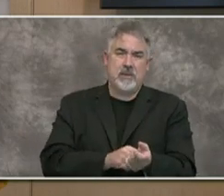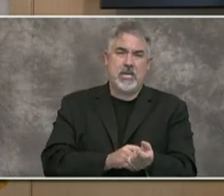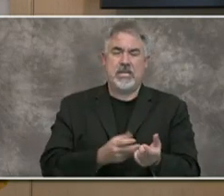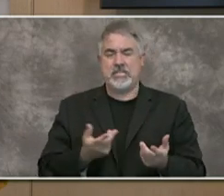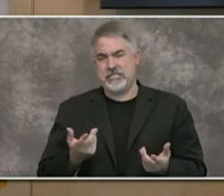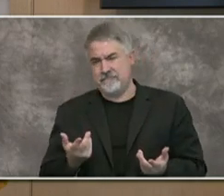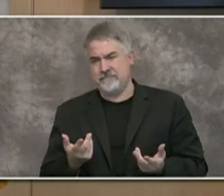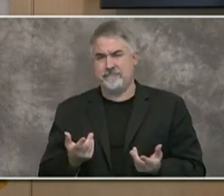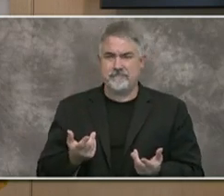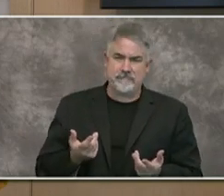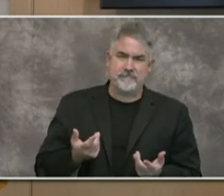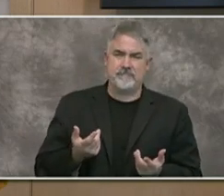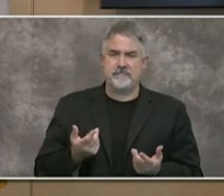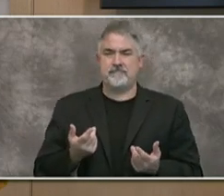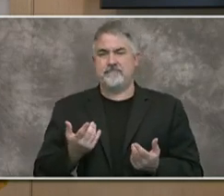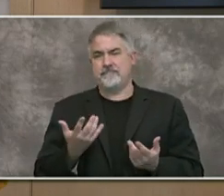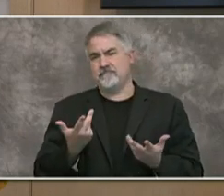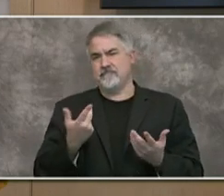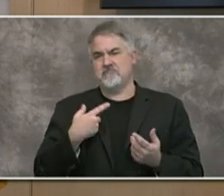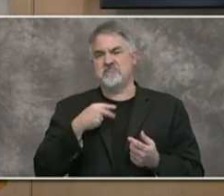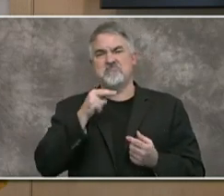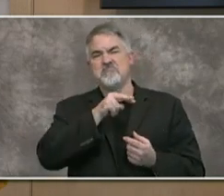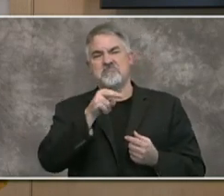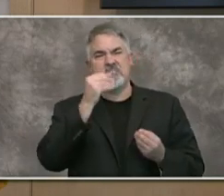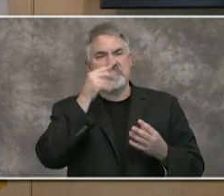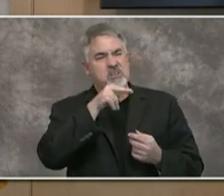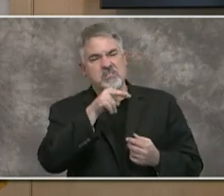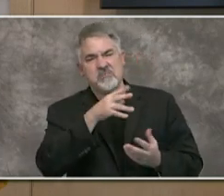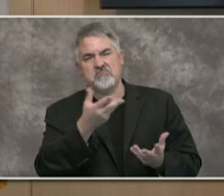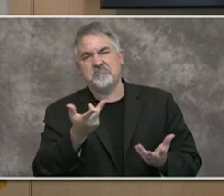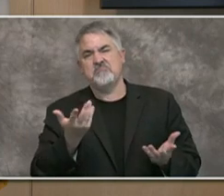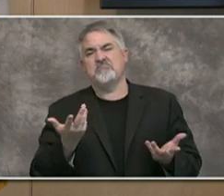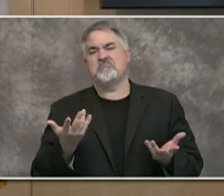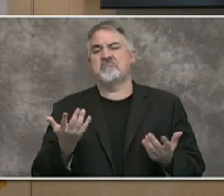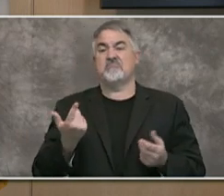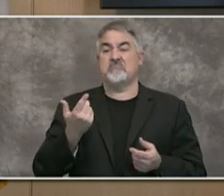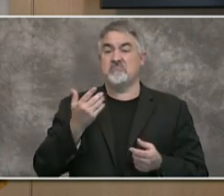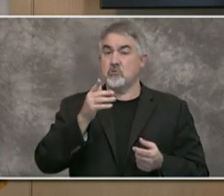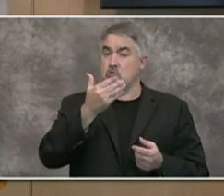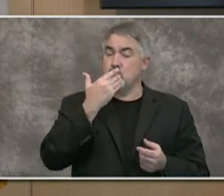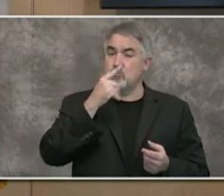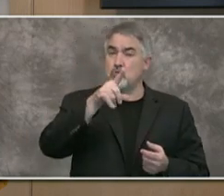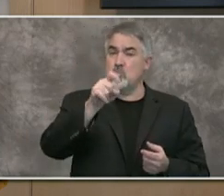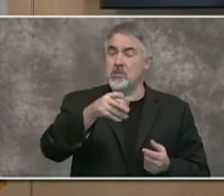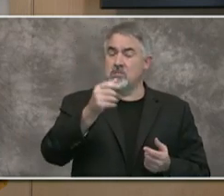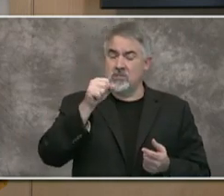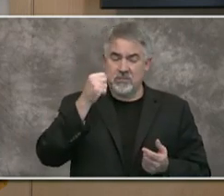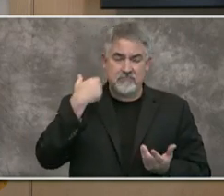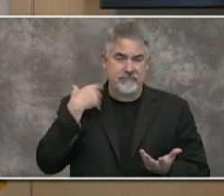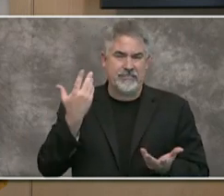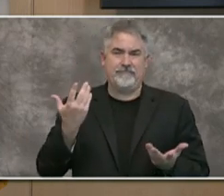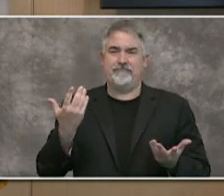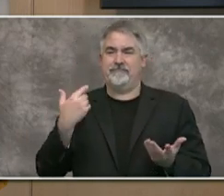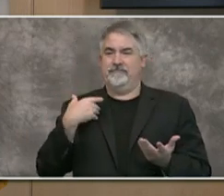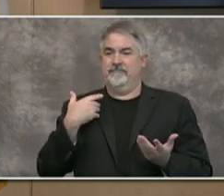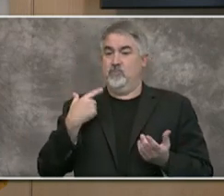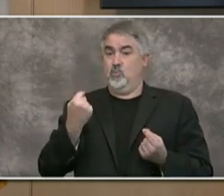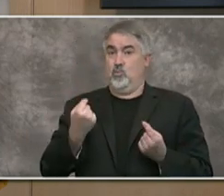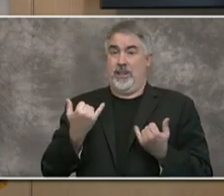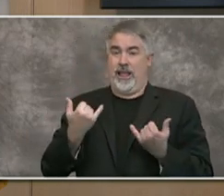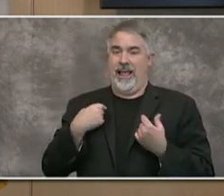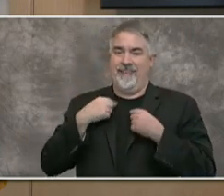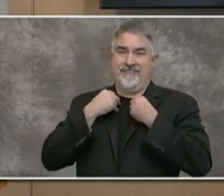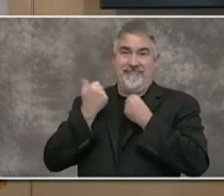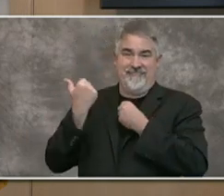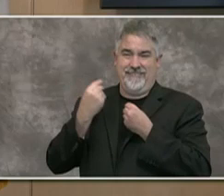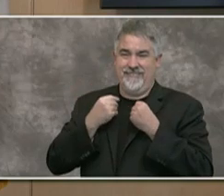to other sources. But I think it is a good question, but it gets back to why we're doing it. We're not doing this in medical